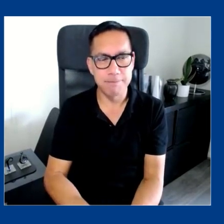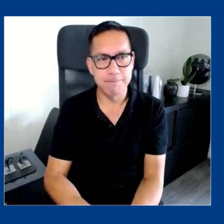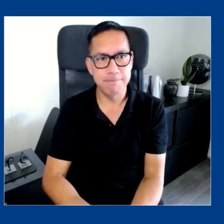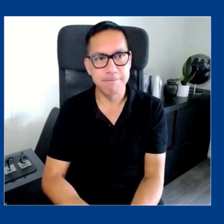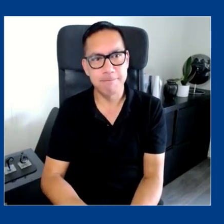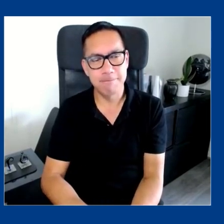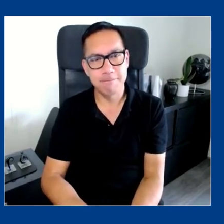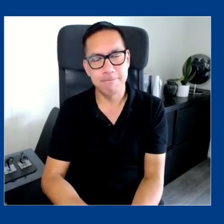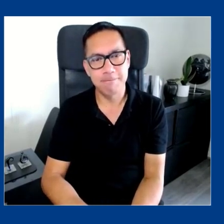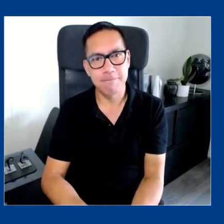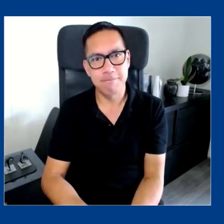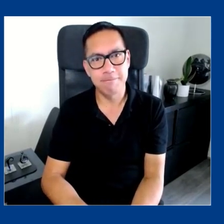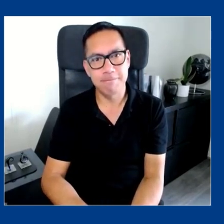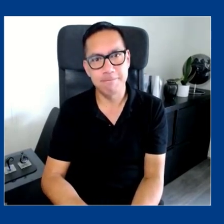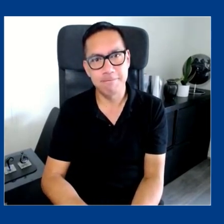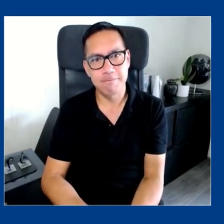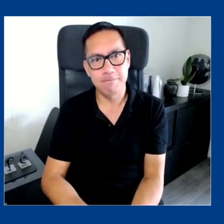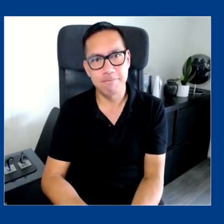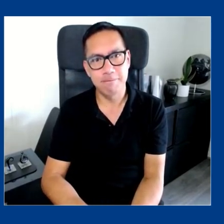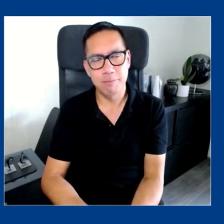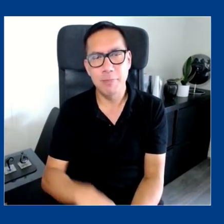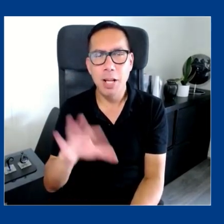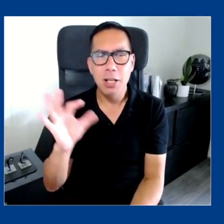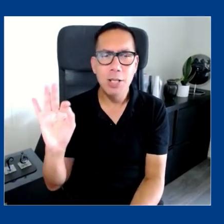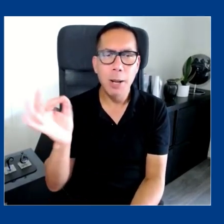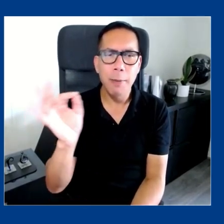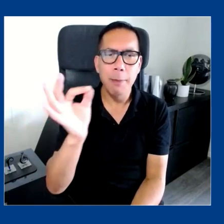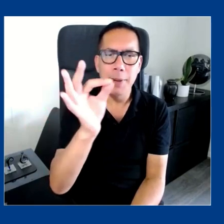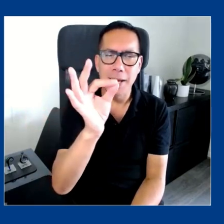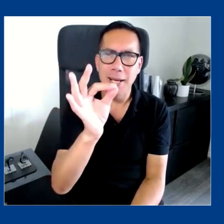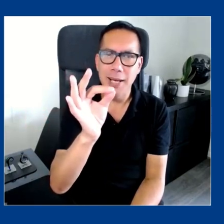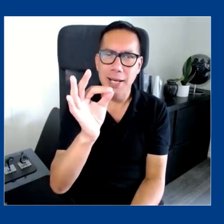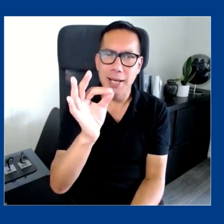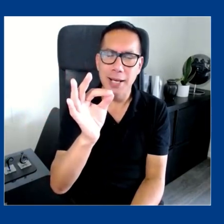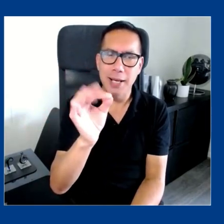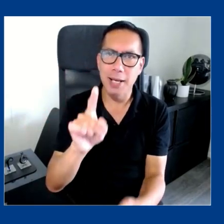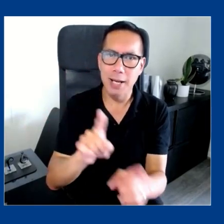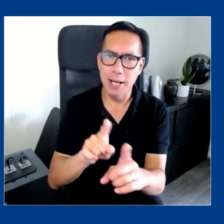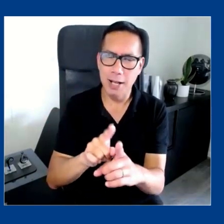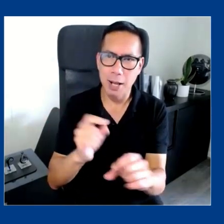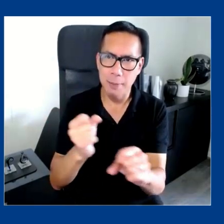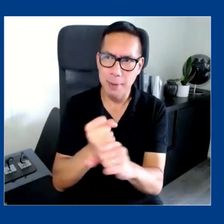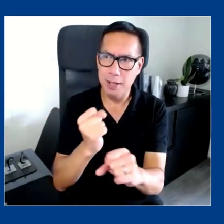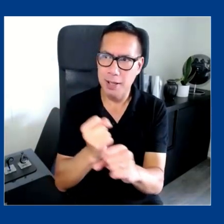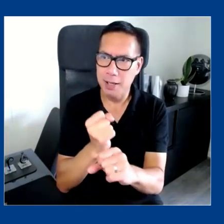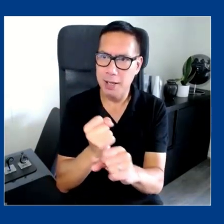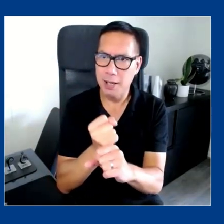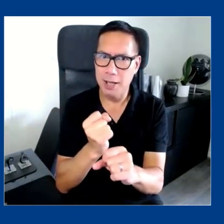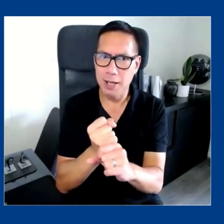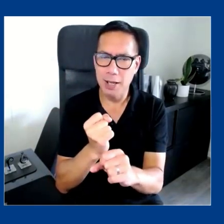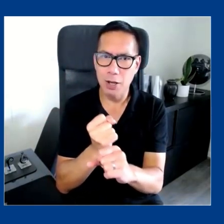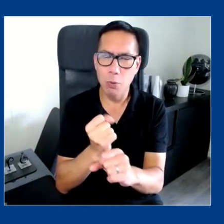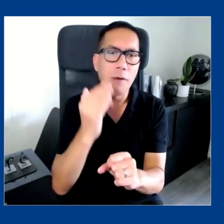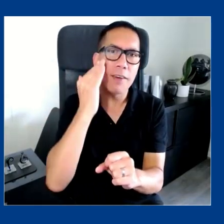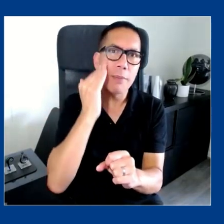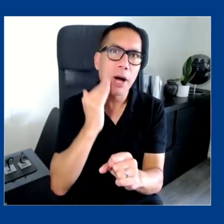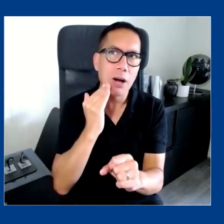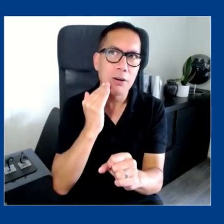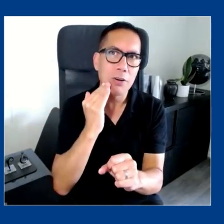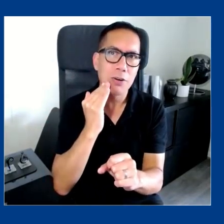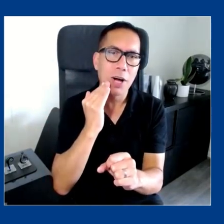So the bees are seen as this, the manifestation of, female manifestation of